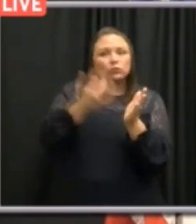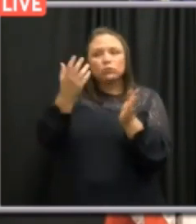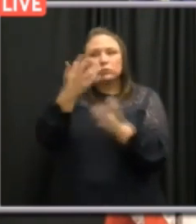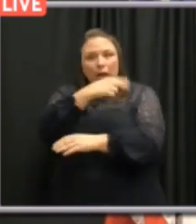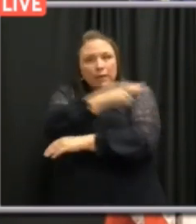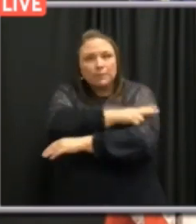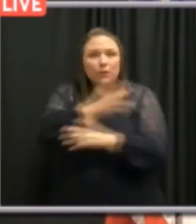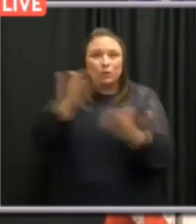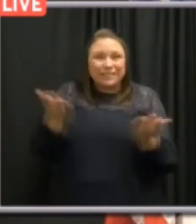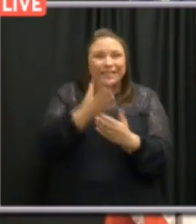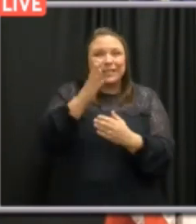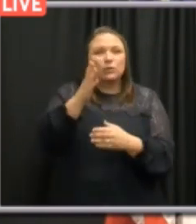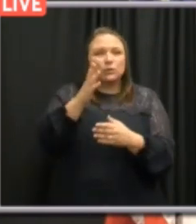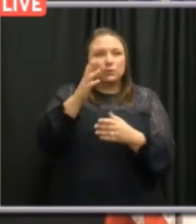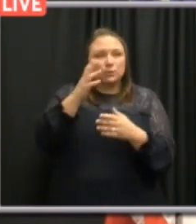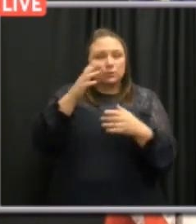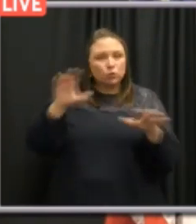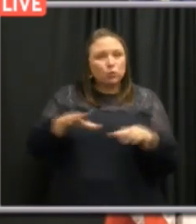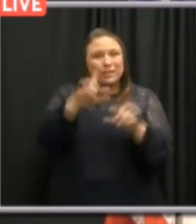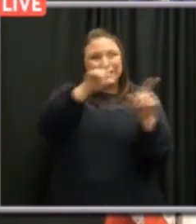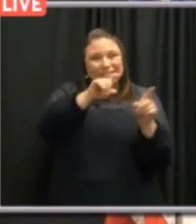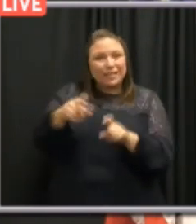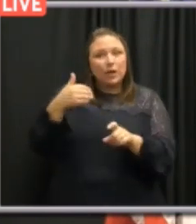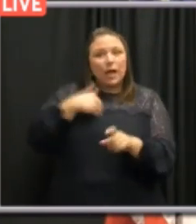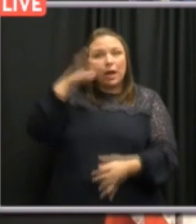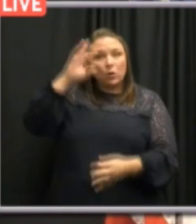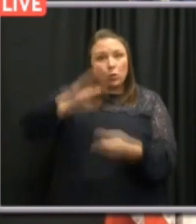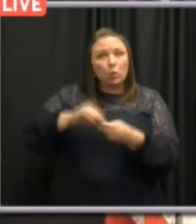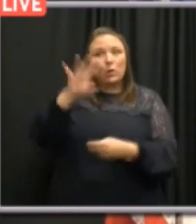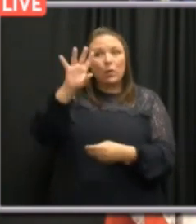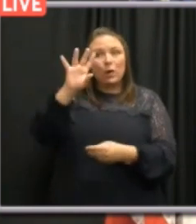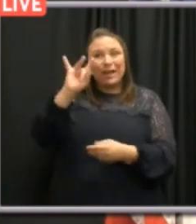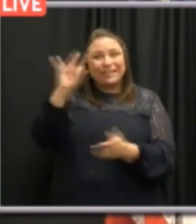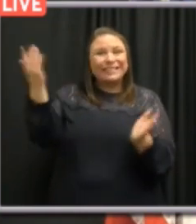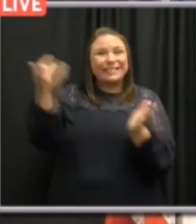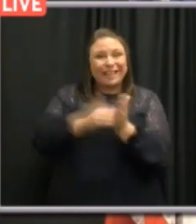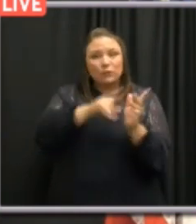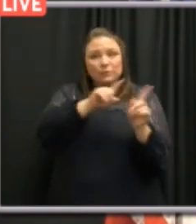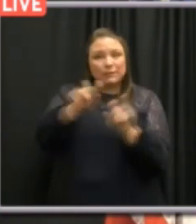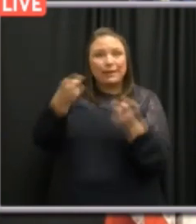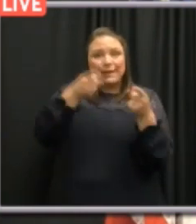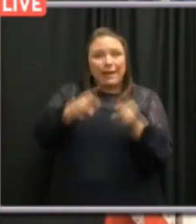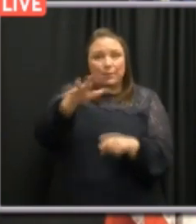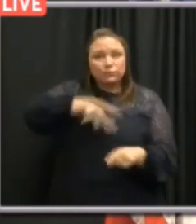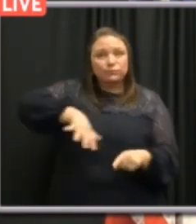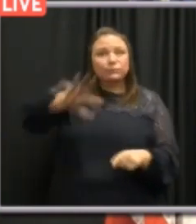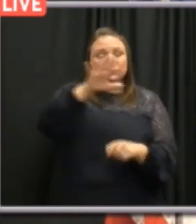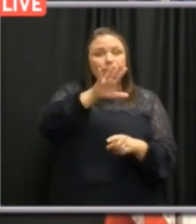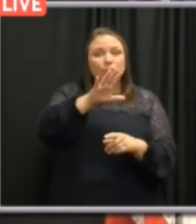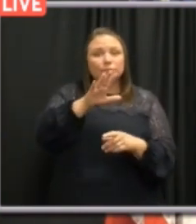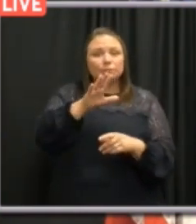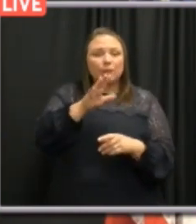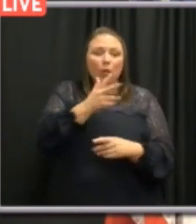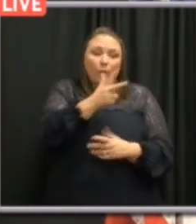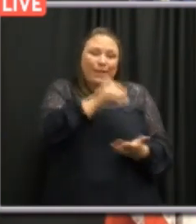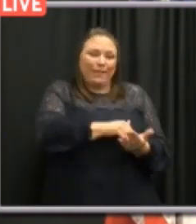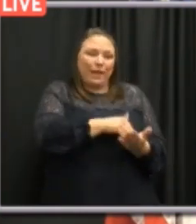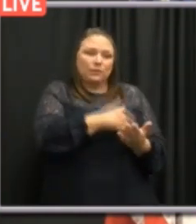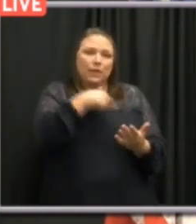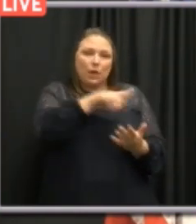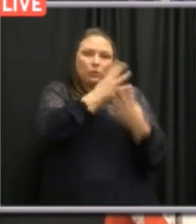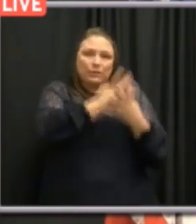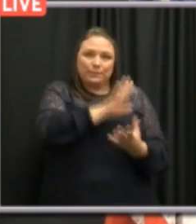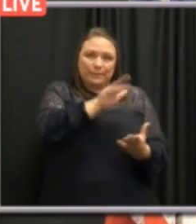in Nashville that are conducting tests, and we've had almost 18,000 tests conducted in our city, and about 3,000 of those were our assessment sites. So